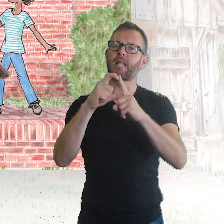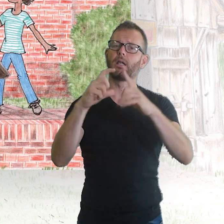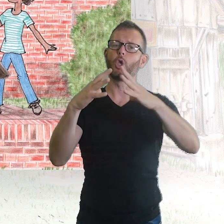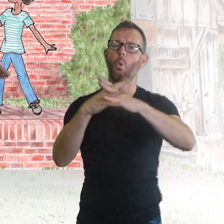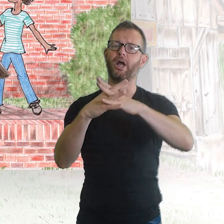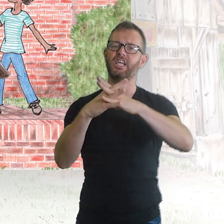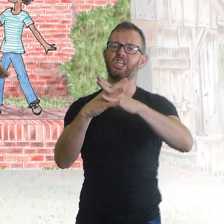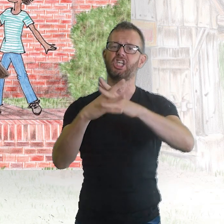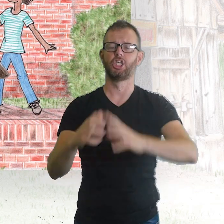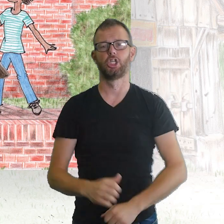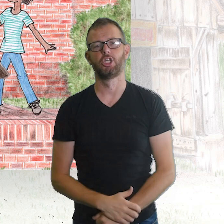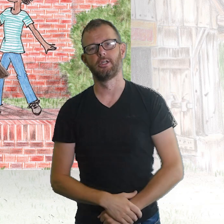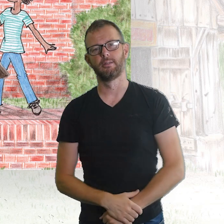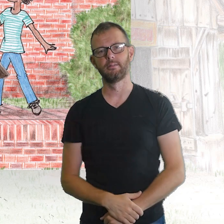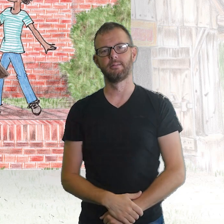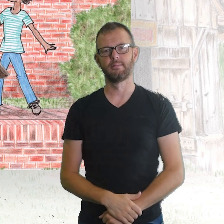Dunwich.